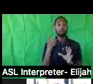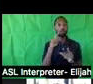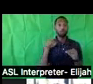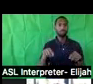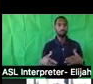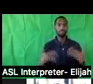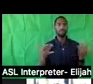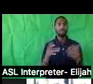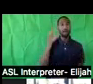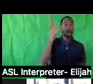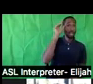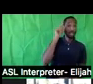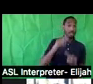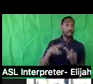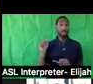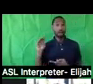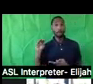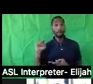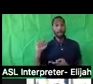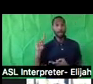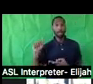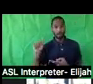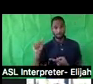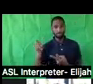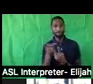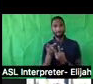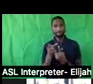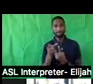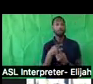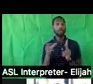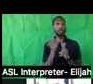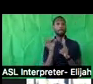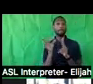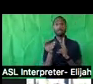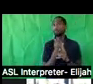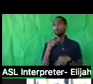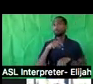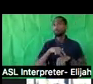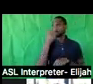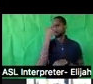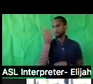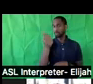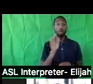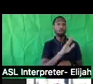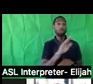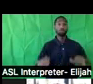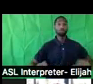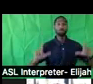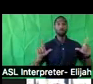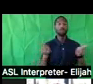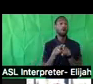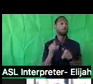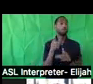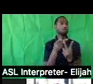today, Elijah Ayers and Amanda Briggs. You can pin them anytime on your own screen, and we also have them